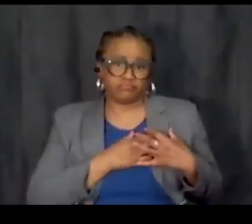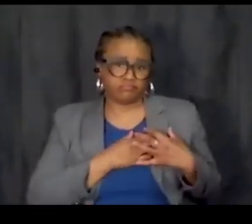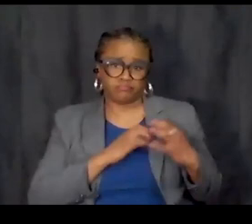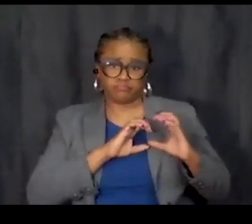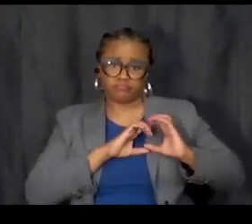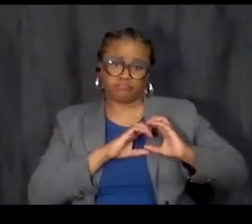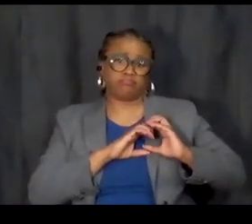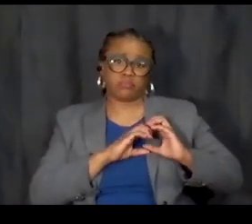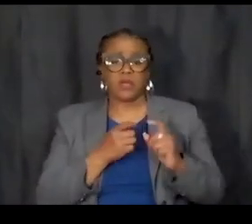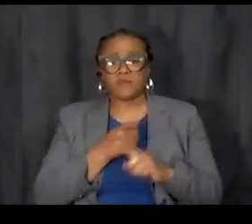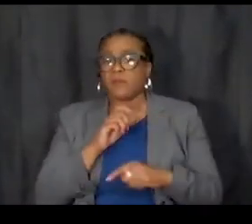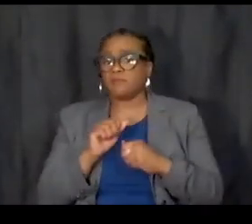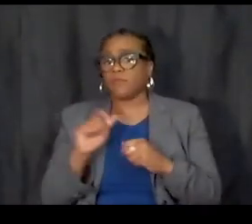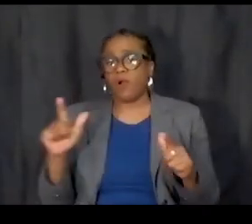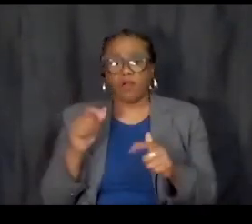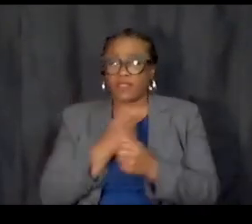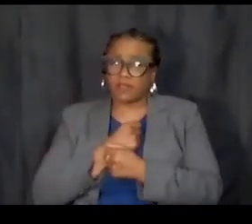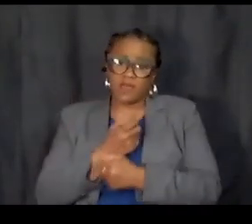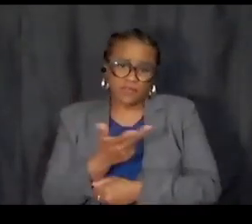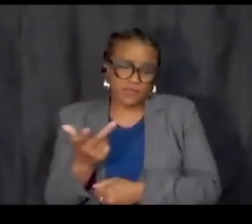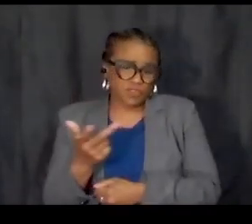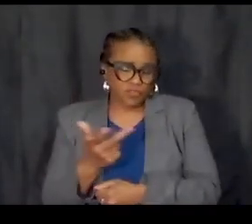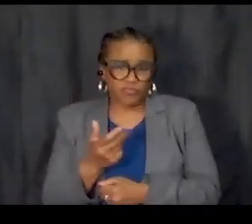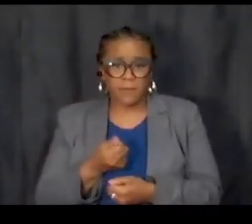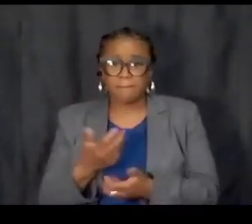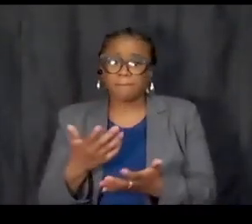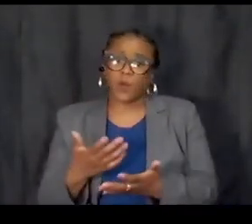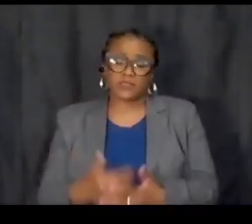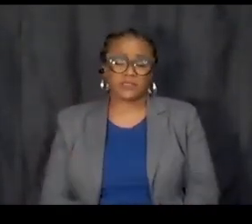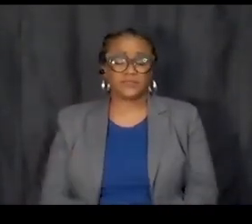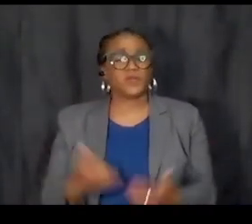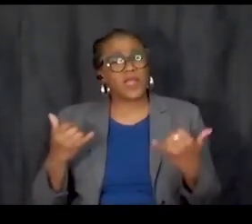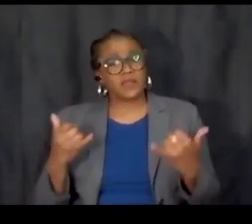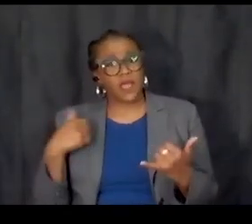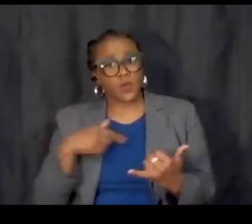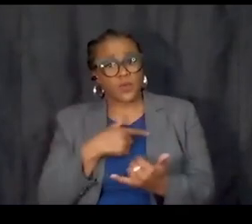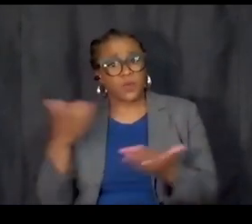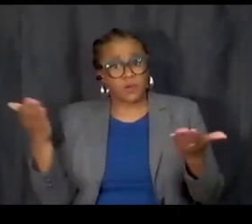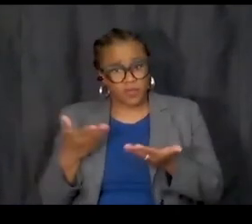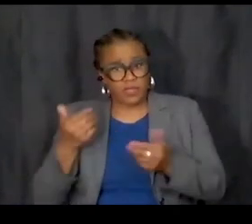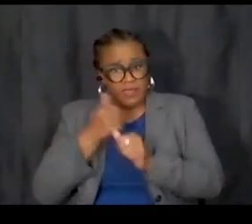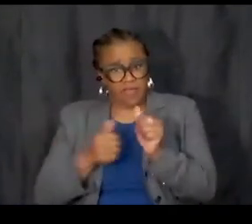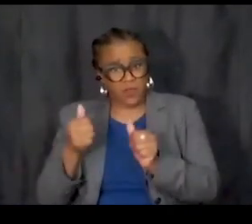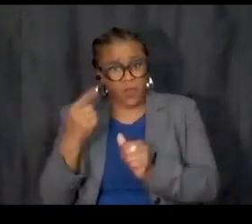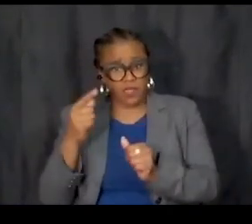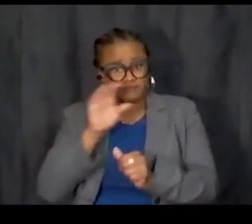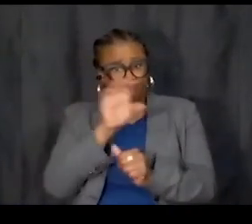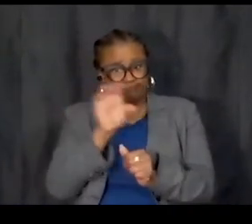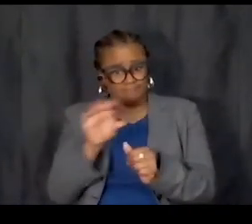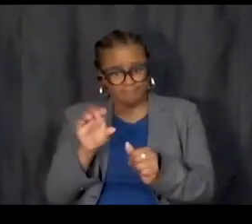love from these three poets. Right now, we're going to bring everybody back into our virtual